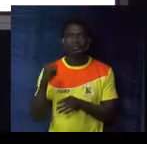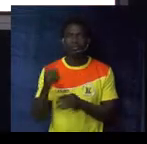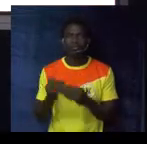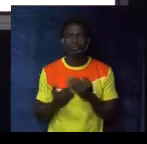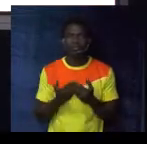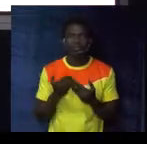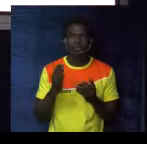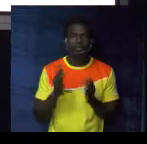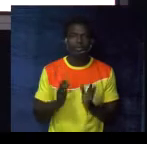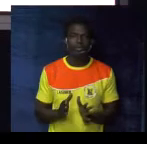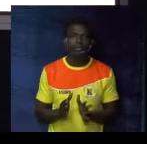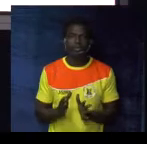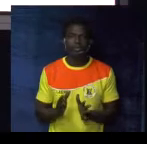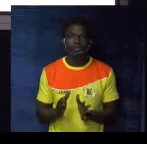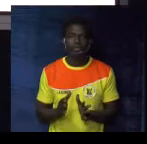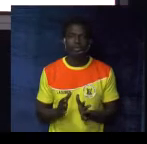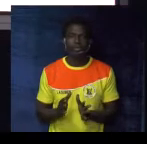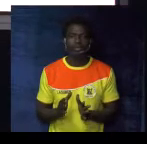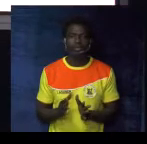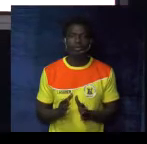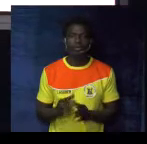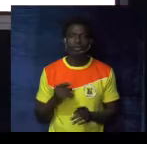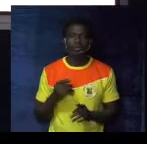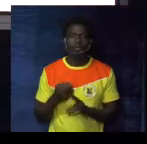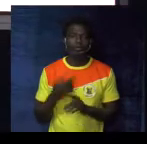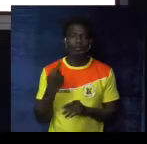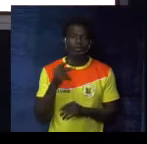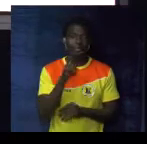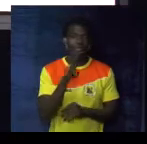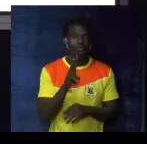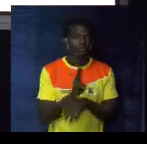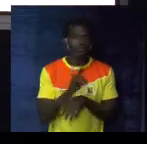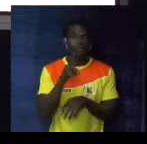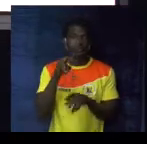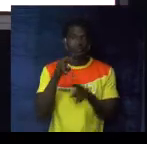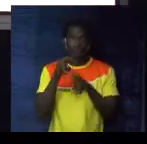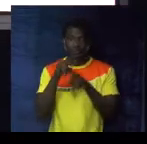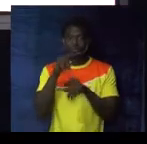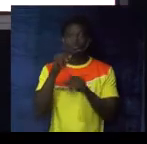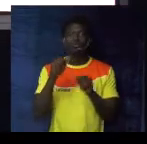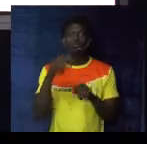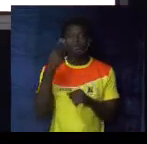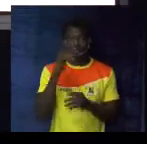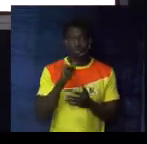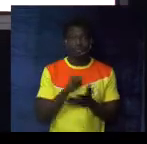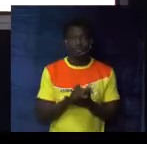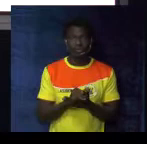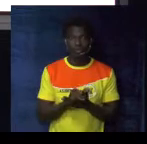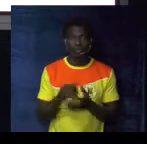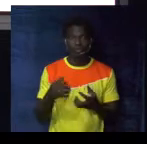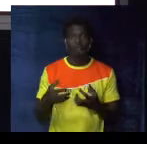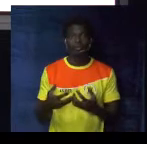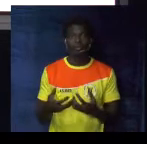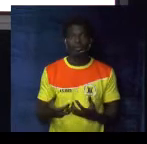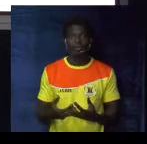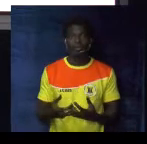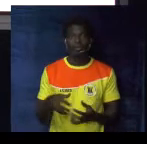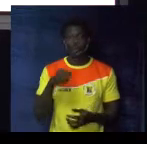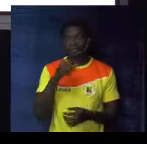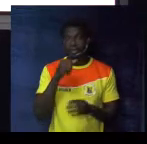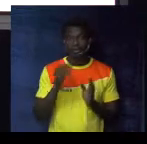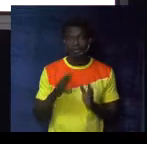farming easier. It makes farming easier. From the 2 videos you watched, you can see that